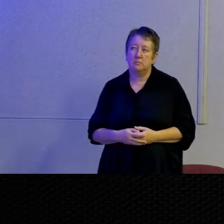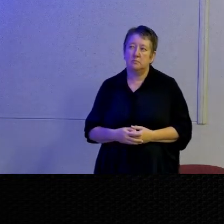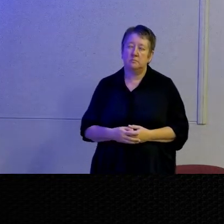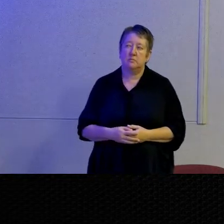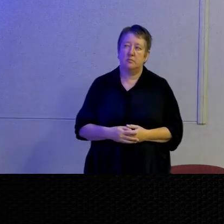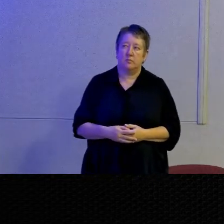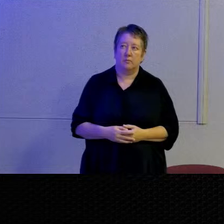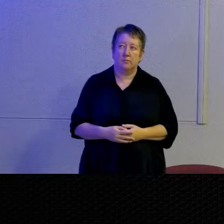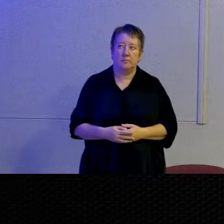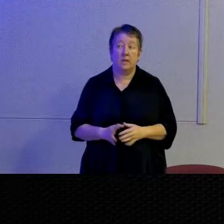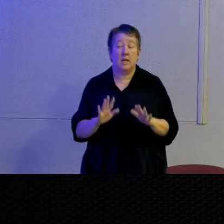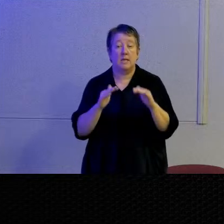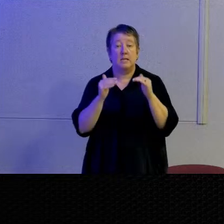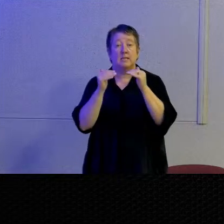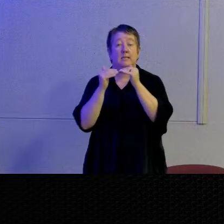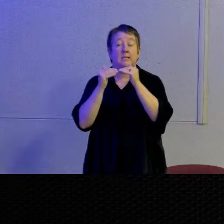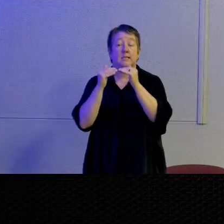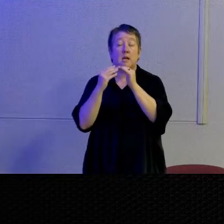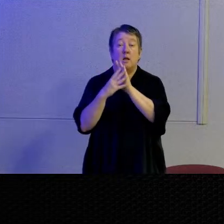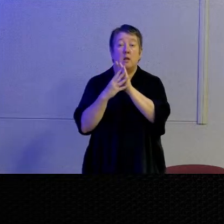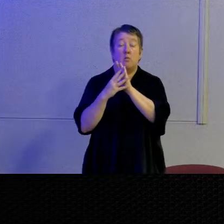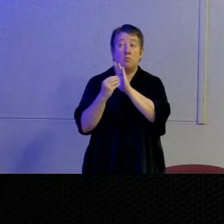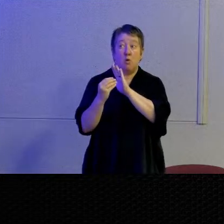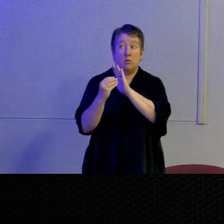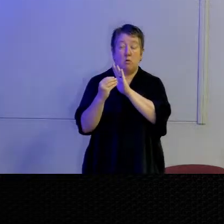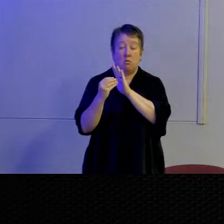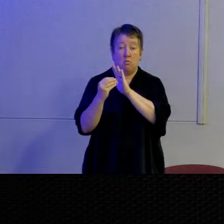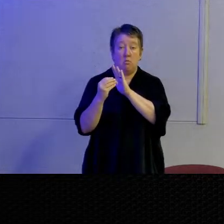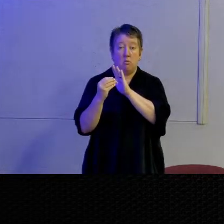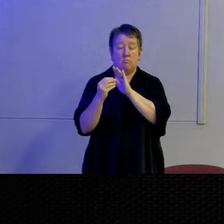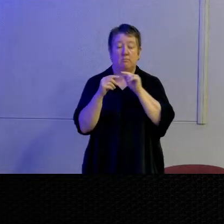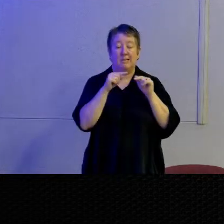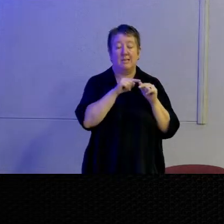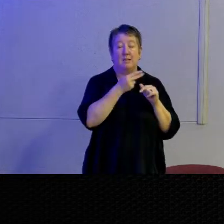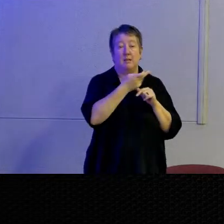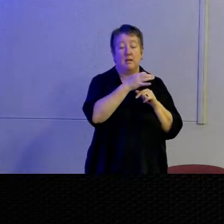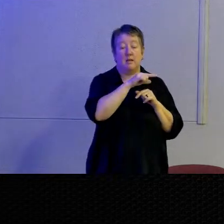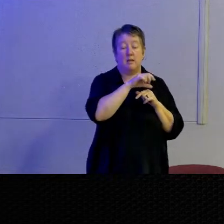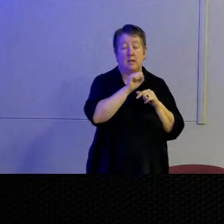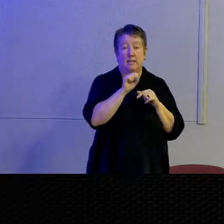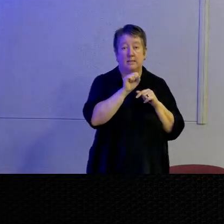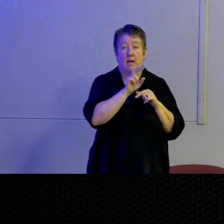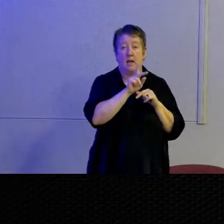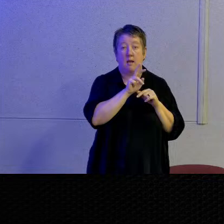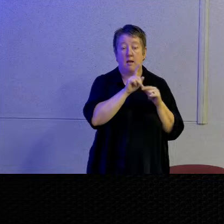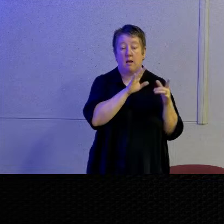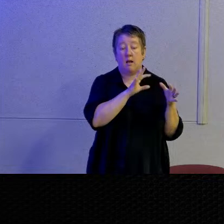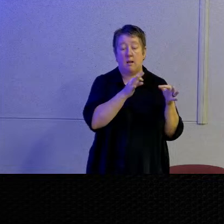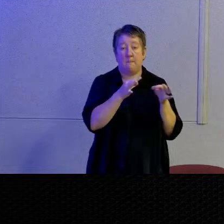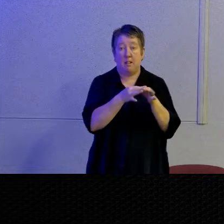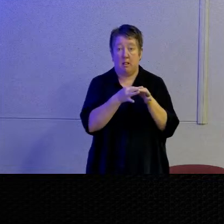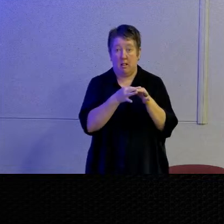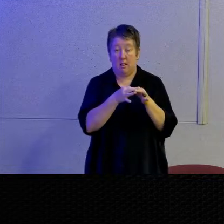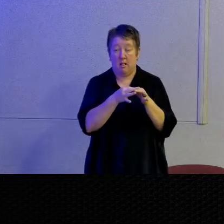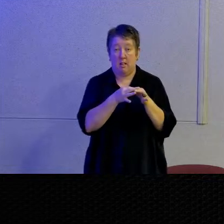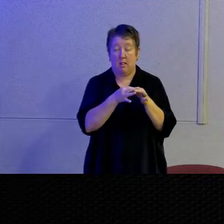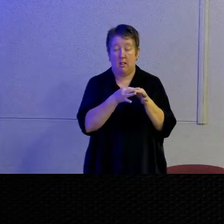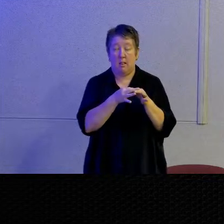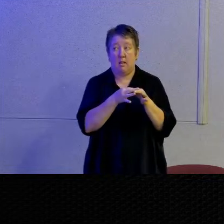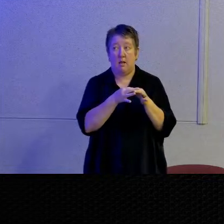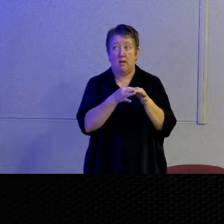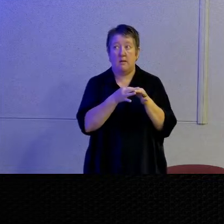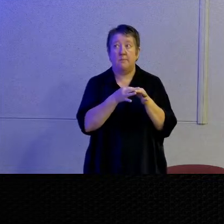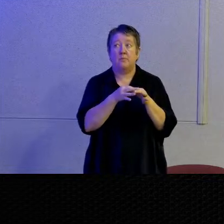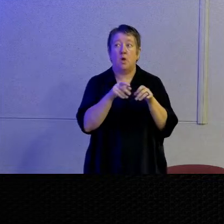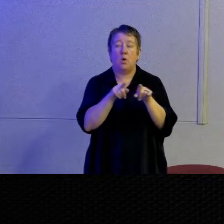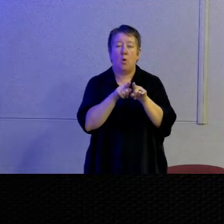In the standard model, in addition to the Higgs coupling simply to other particles, there are also